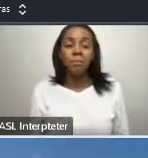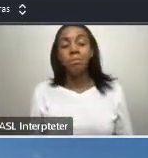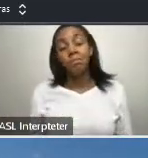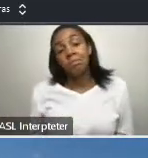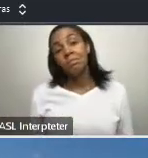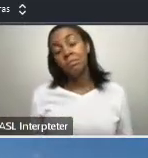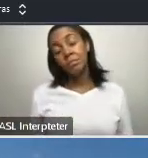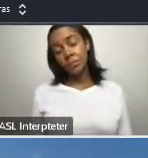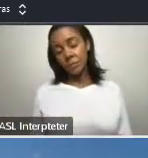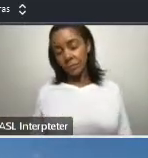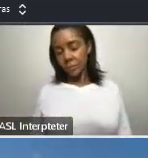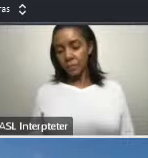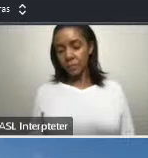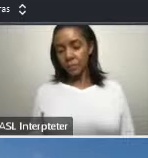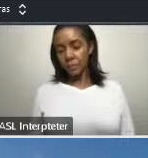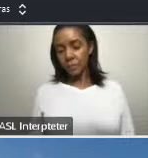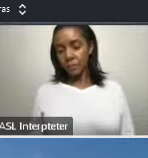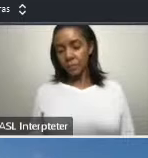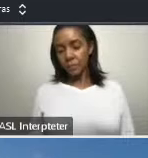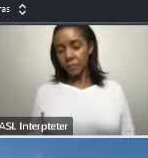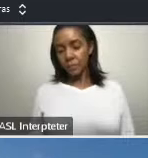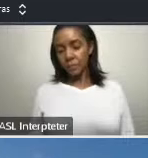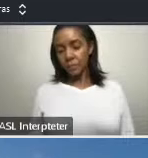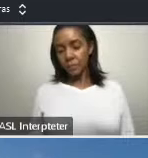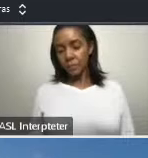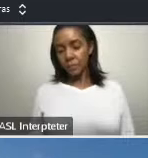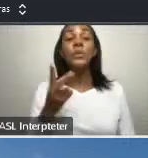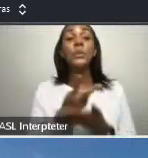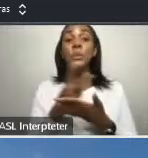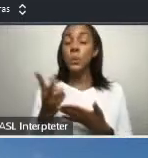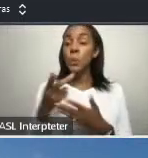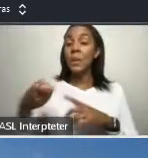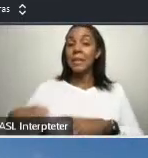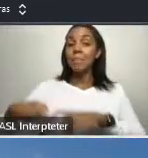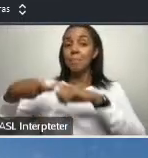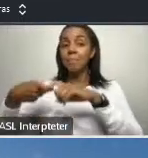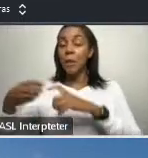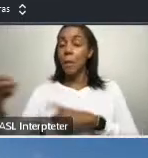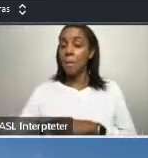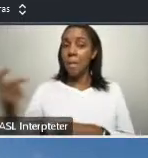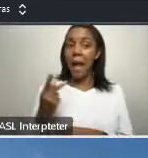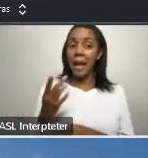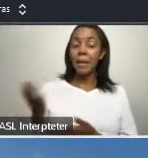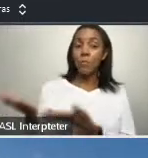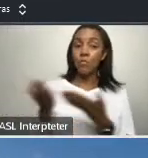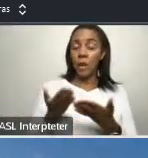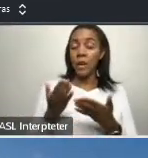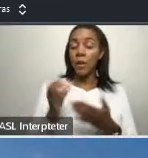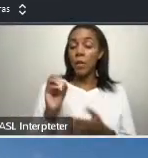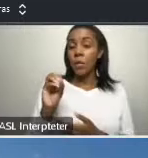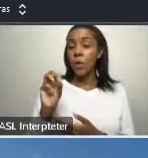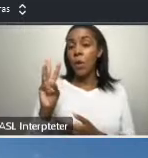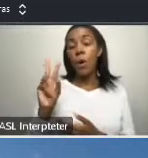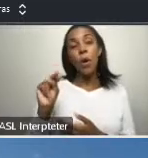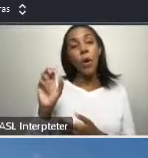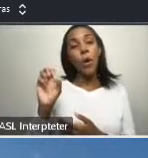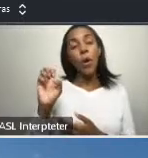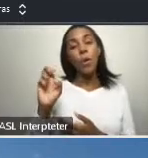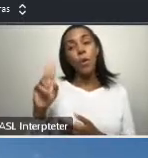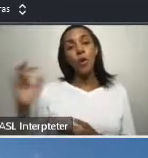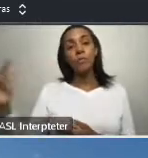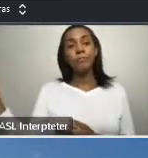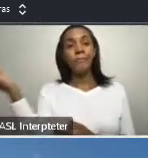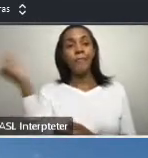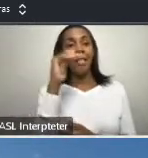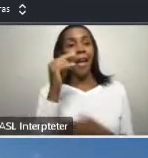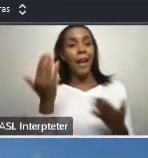yeah, okay. Thank you, Councilman Ford. 2 weeks, you can come back and then, hey, bring him with you. Tell him, get him a plane, he can afford